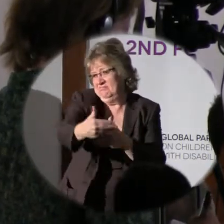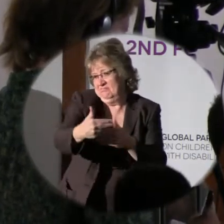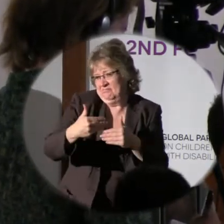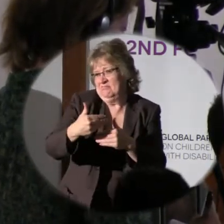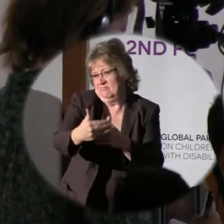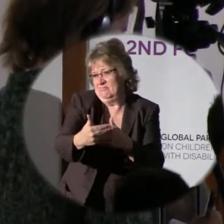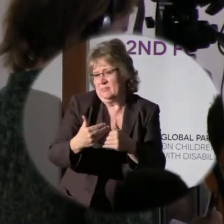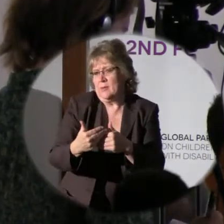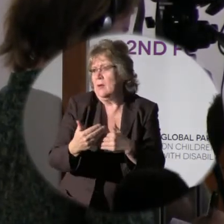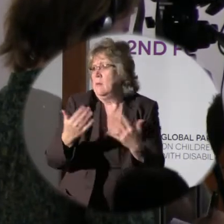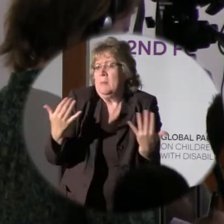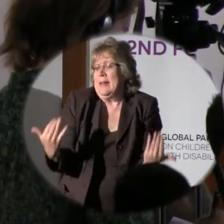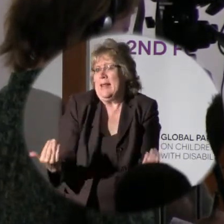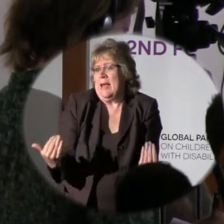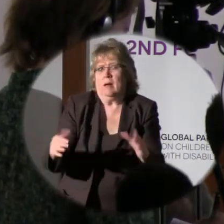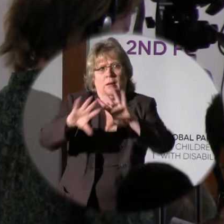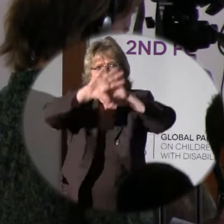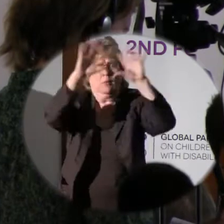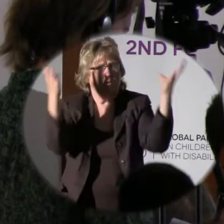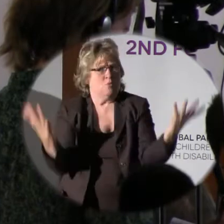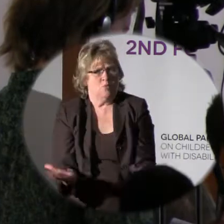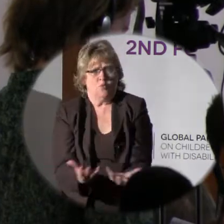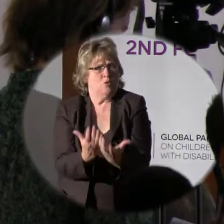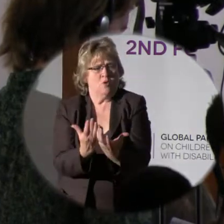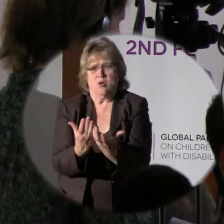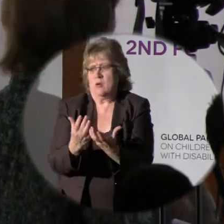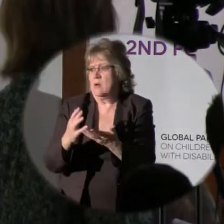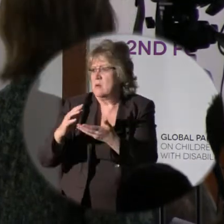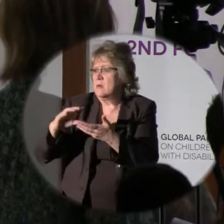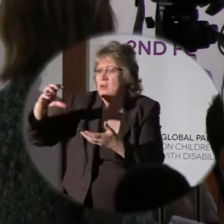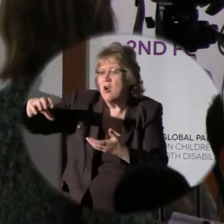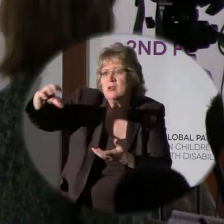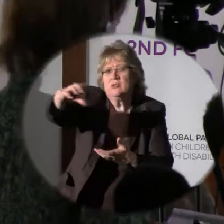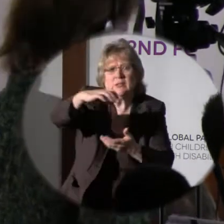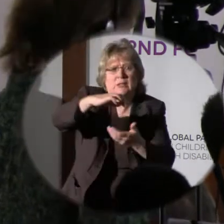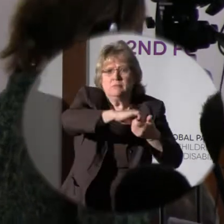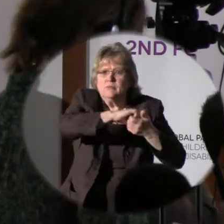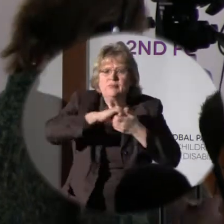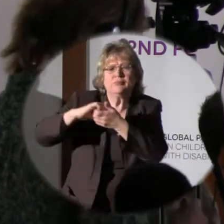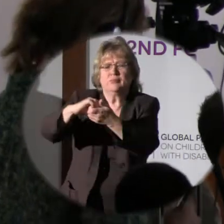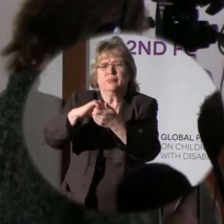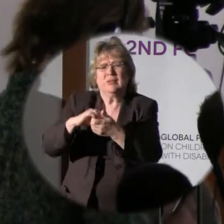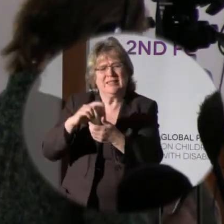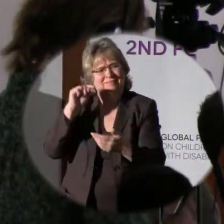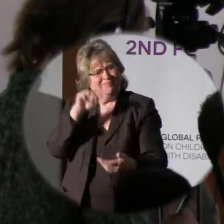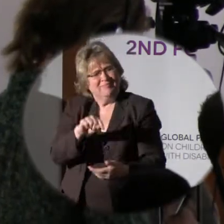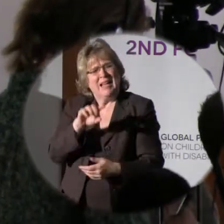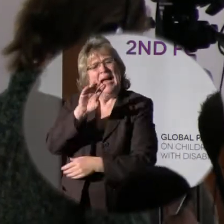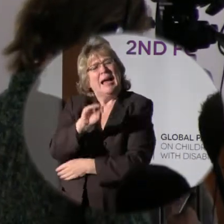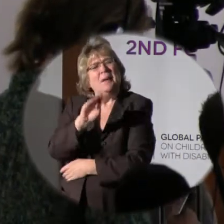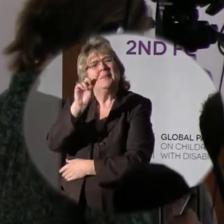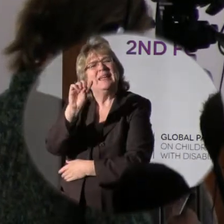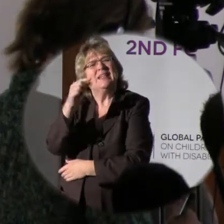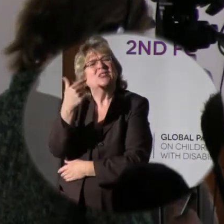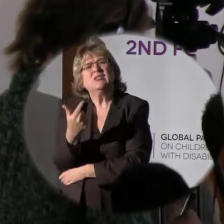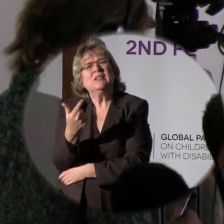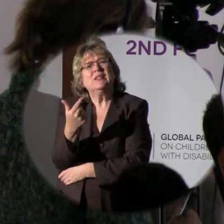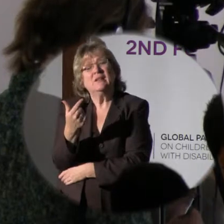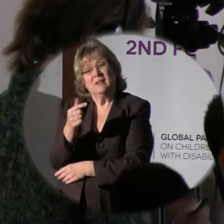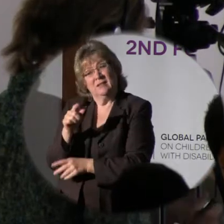opportunity to finally overcome the significant omission of the past years